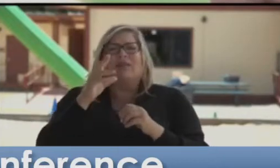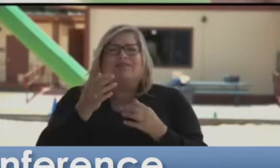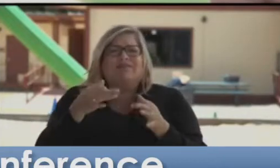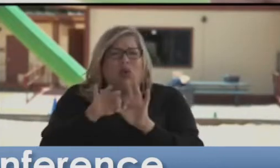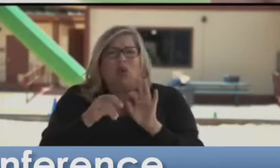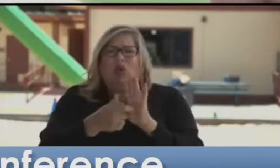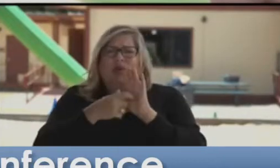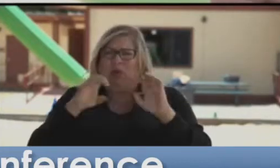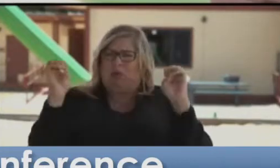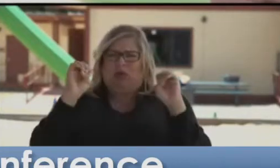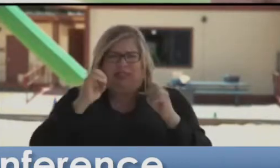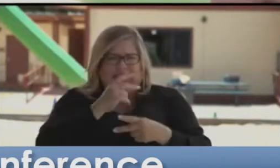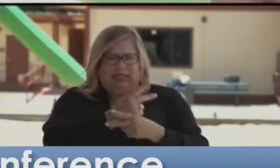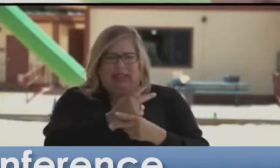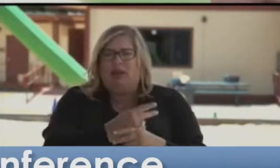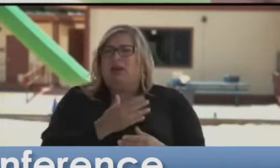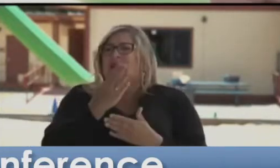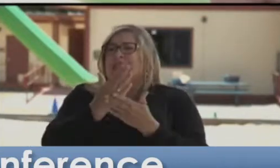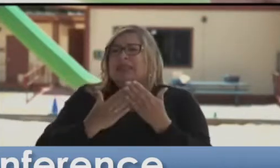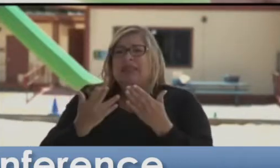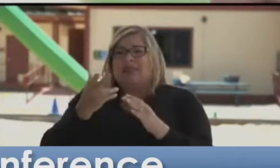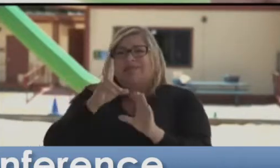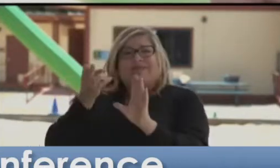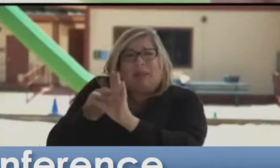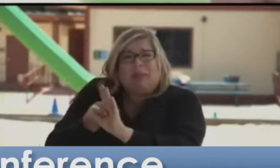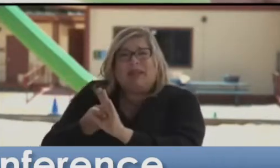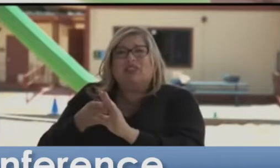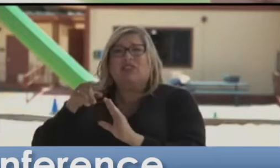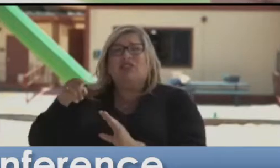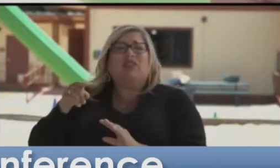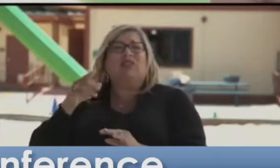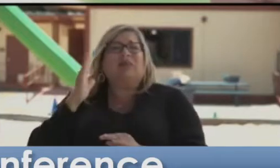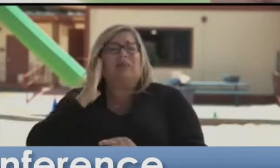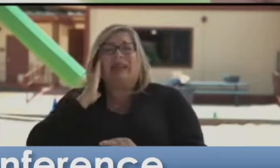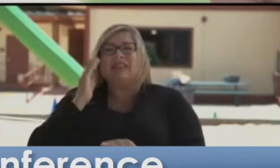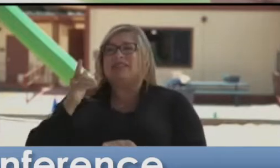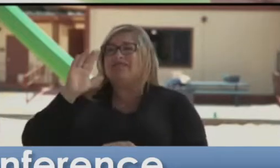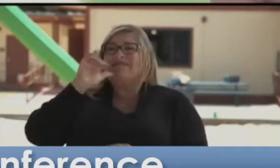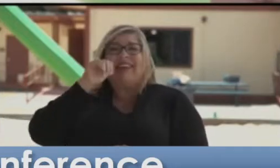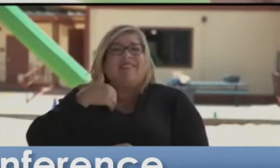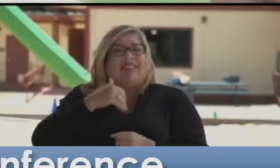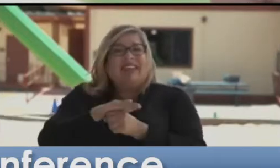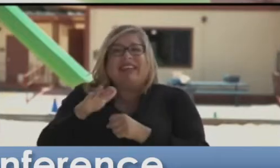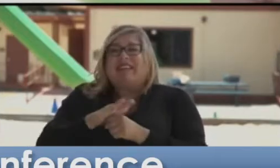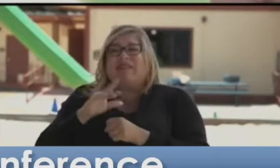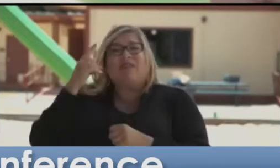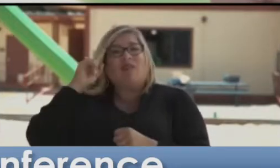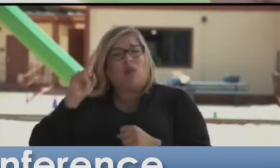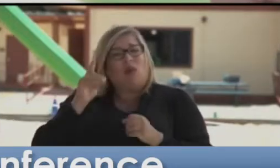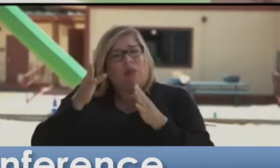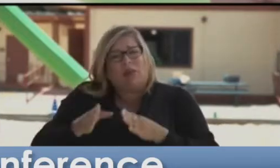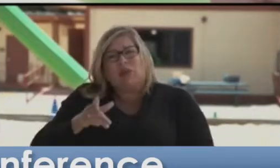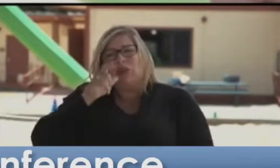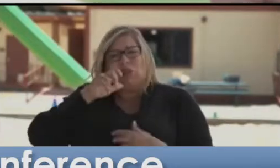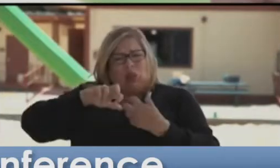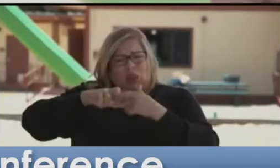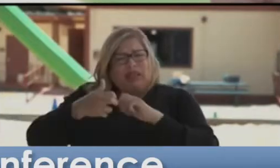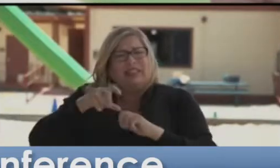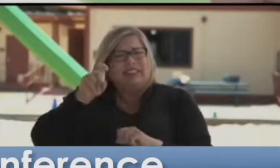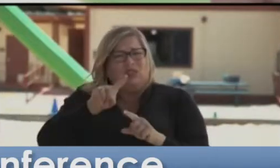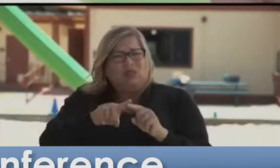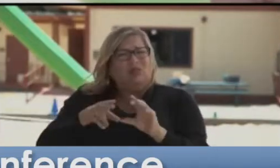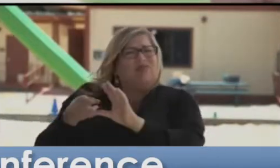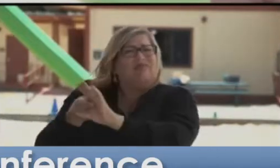centers, even some of the acute inpatient beds that are often lacking across the state for young people who are in crisis, who